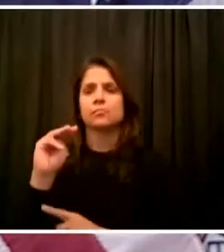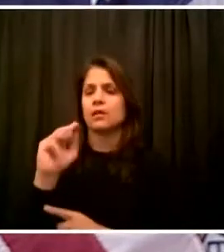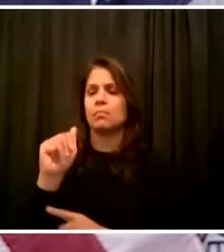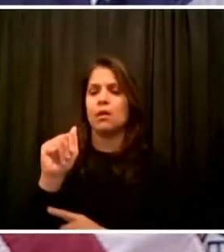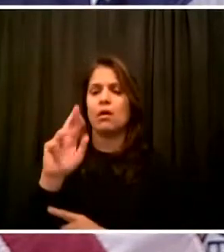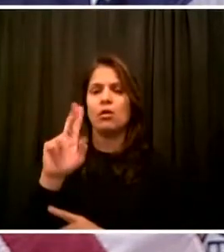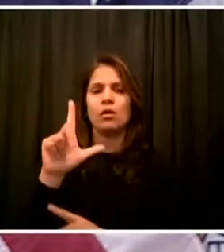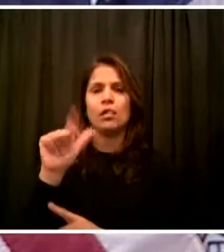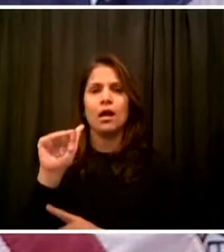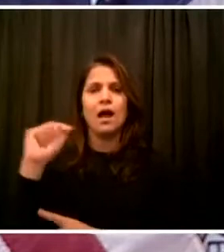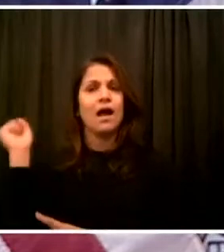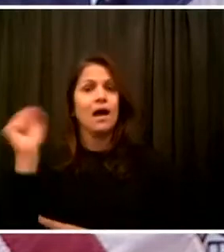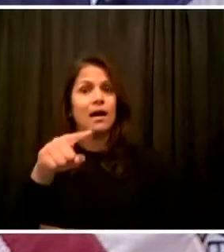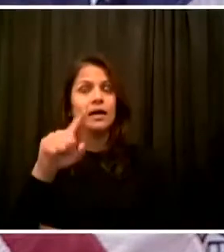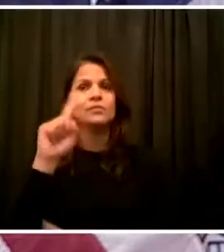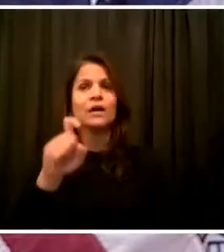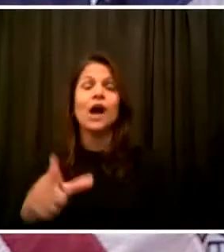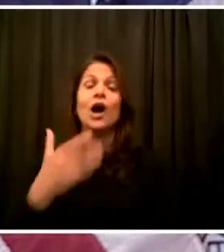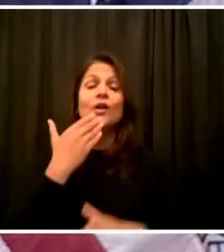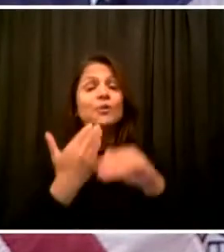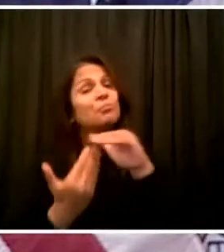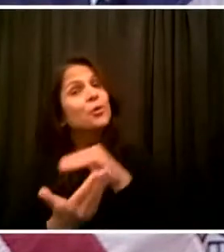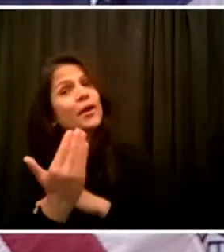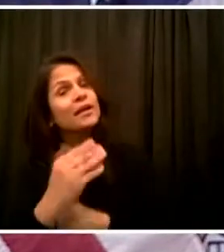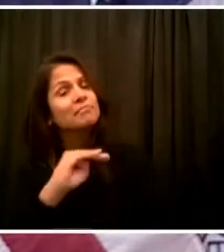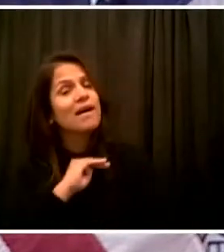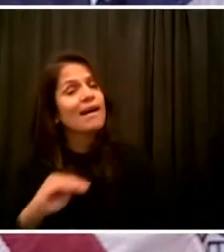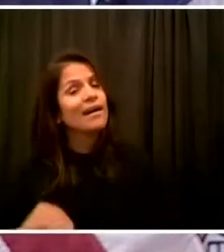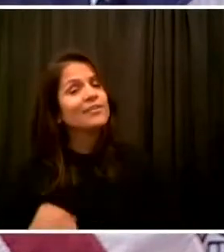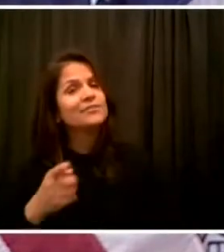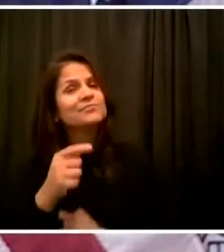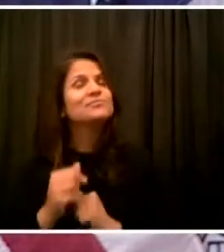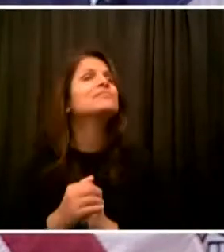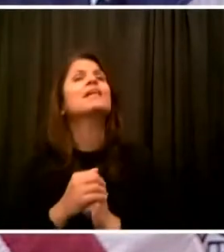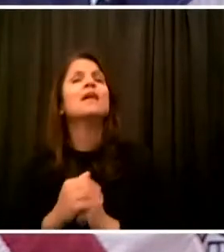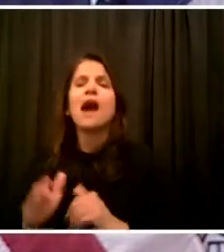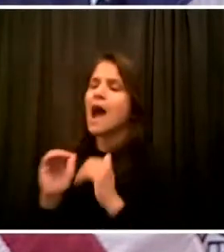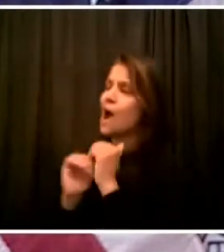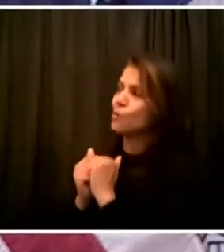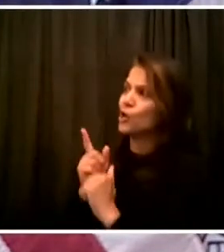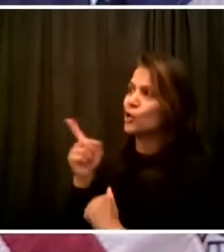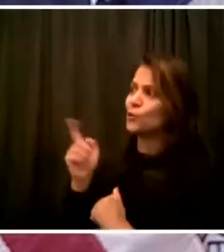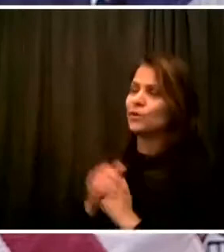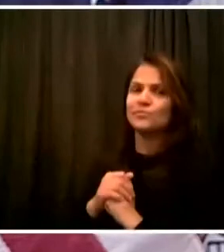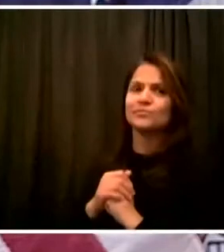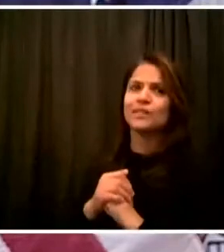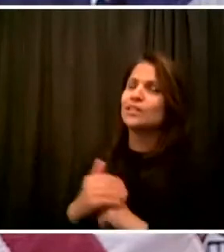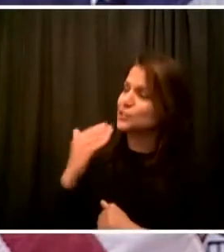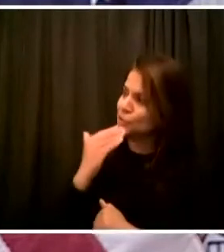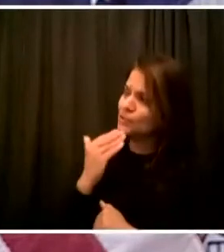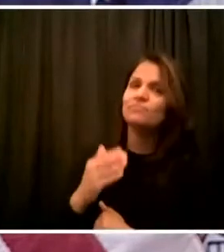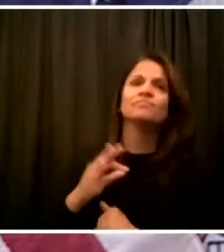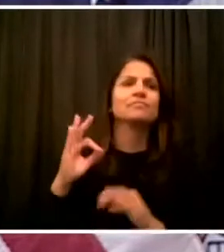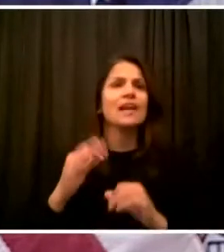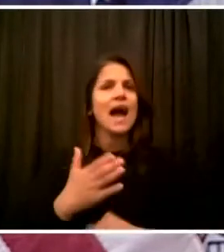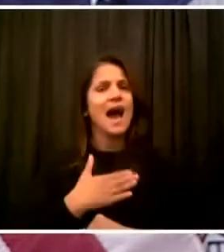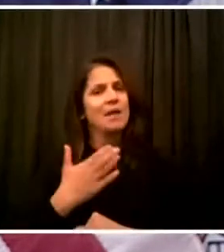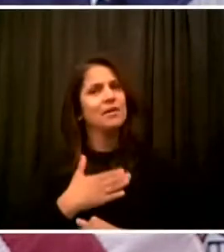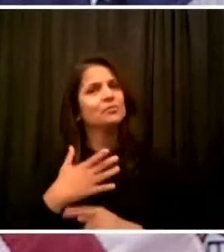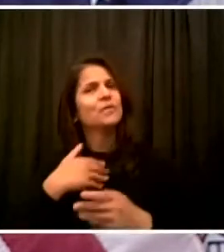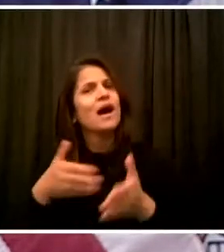Marla? Good. Glad to ask a question this morning. I want to know